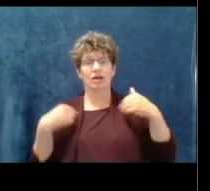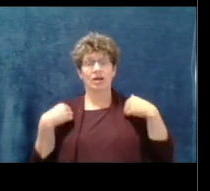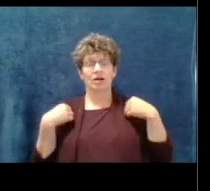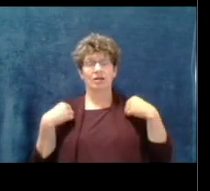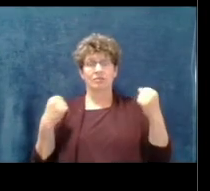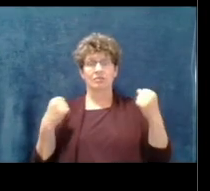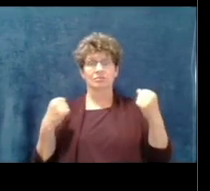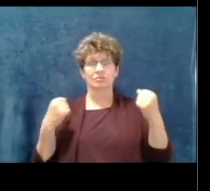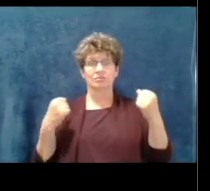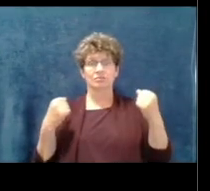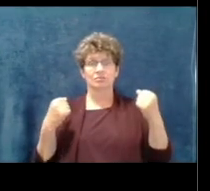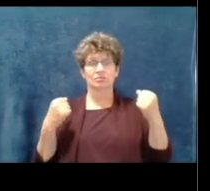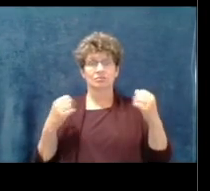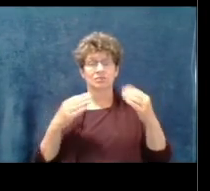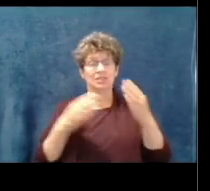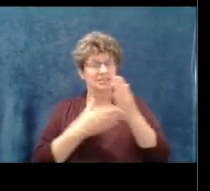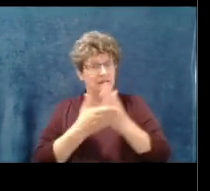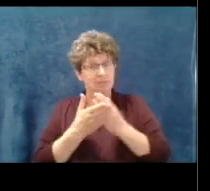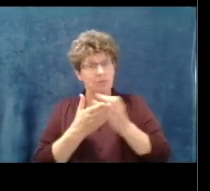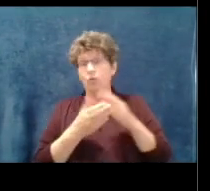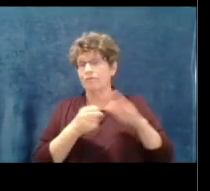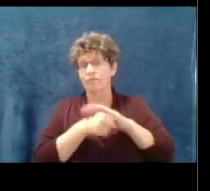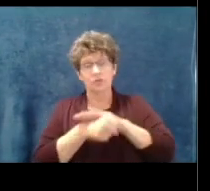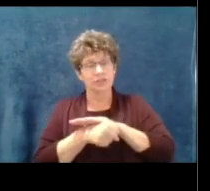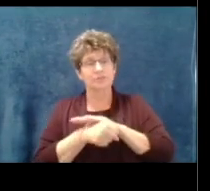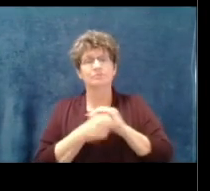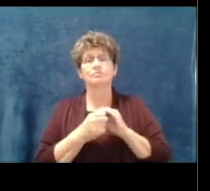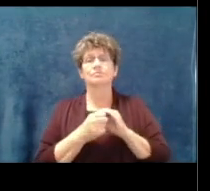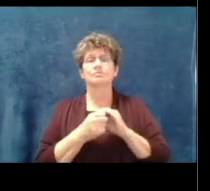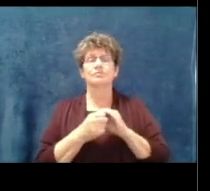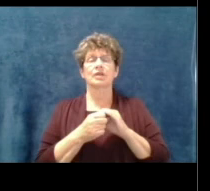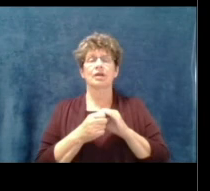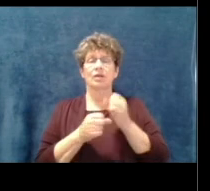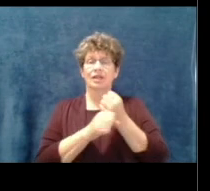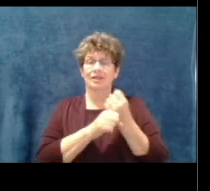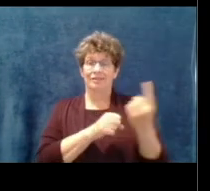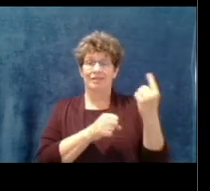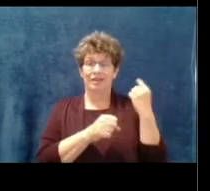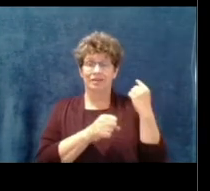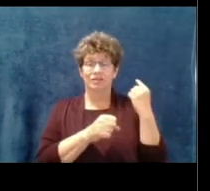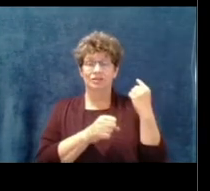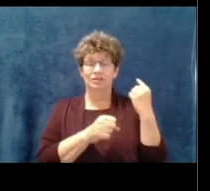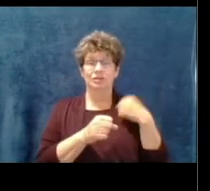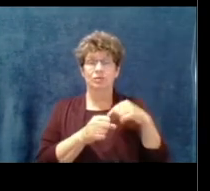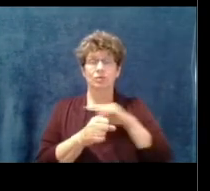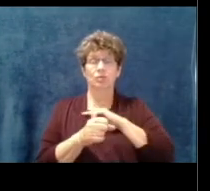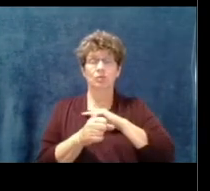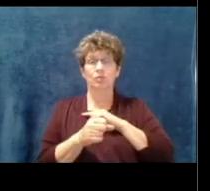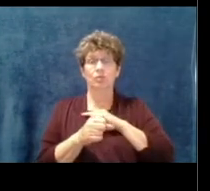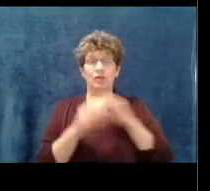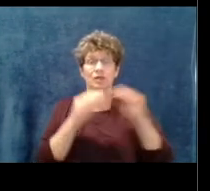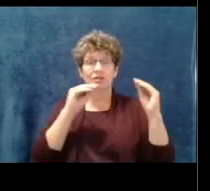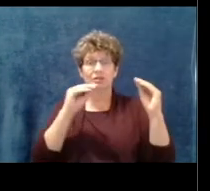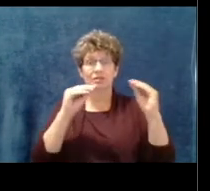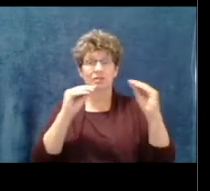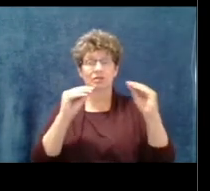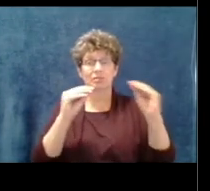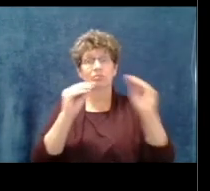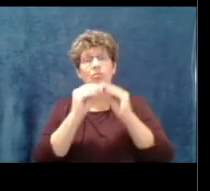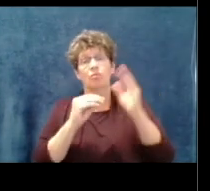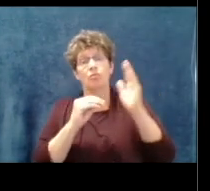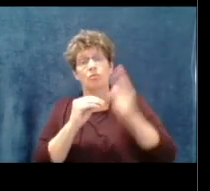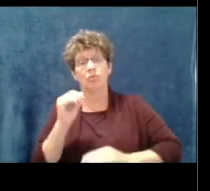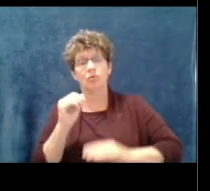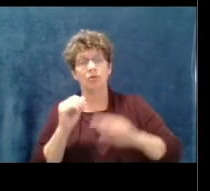so we went larger. Last year, we took it nationwide, taught over 2,000 clinicians about the